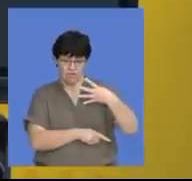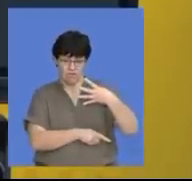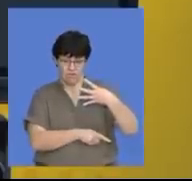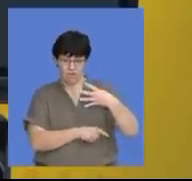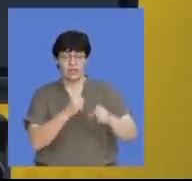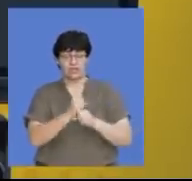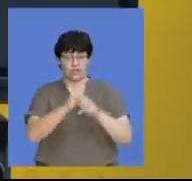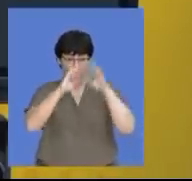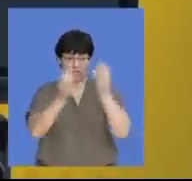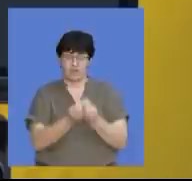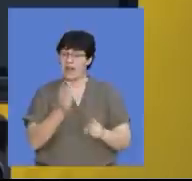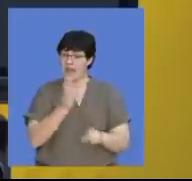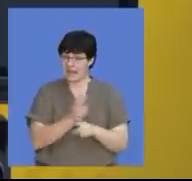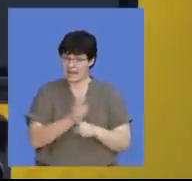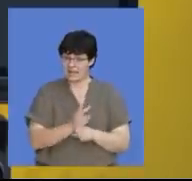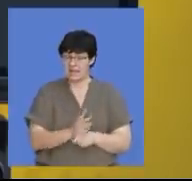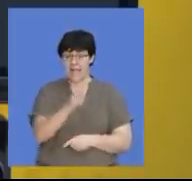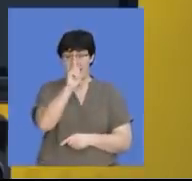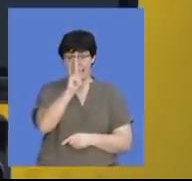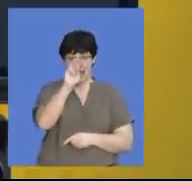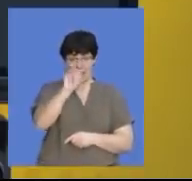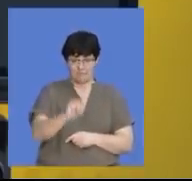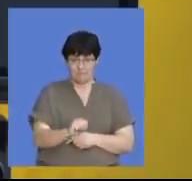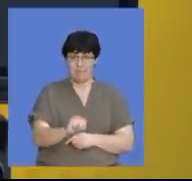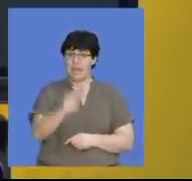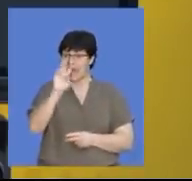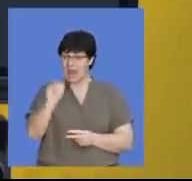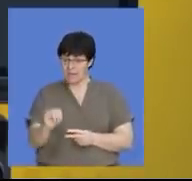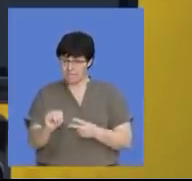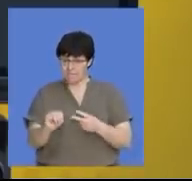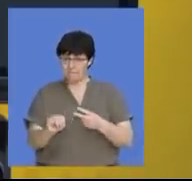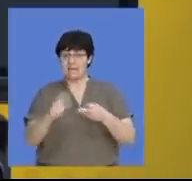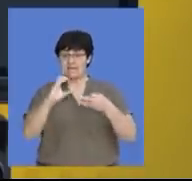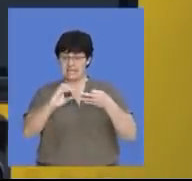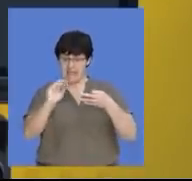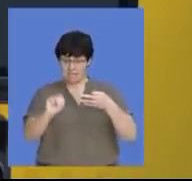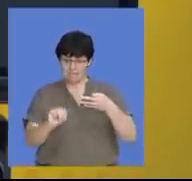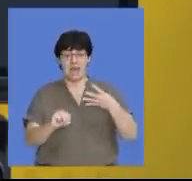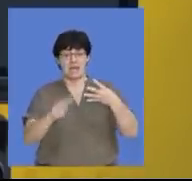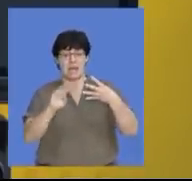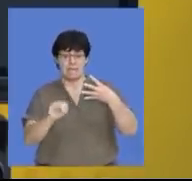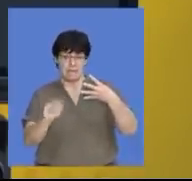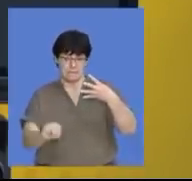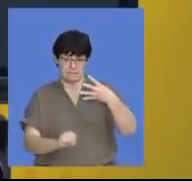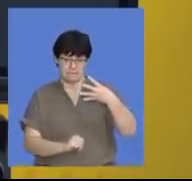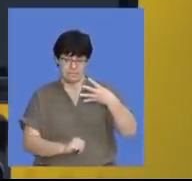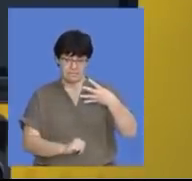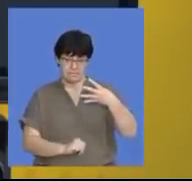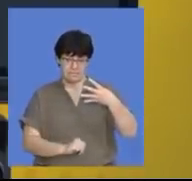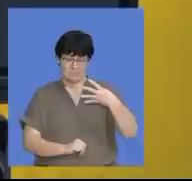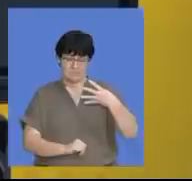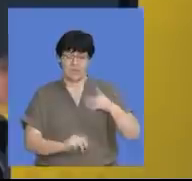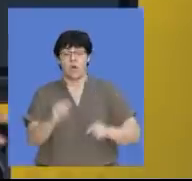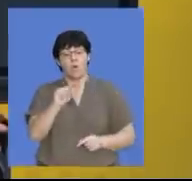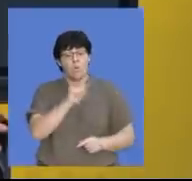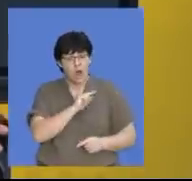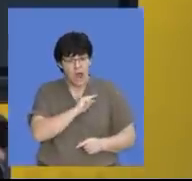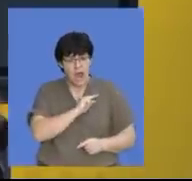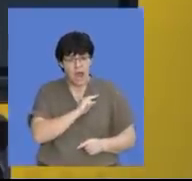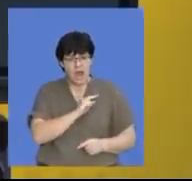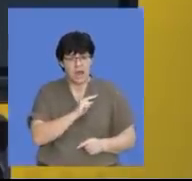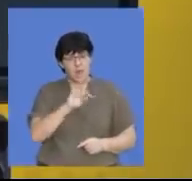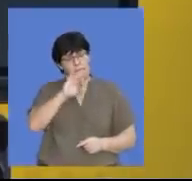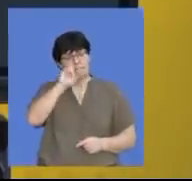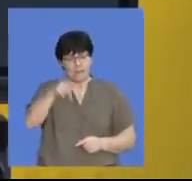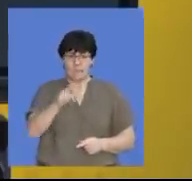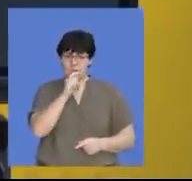in geography, again, kilometers, meters, centimeters, as well as millimeters. So, because we are using maps,